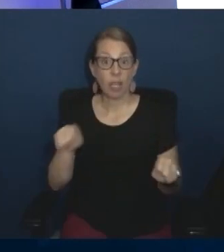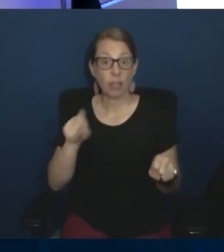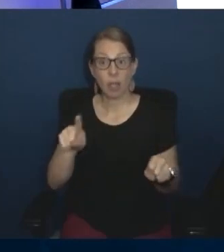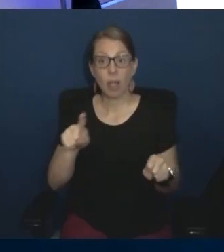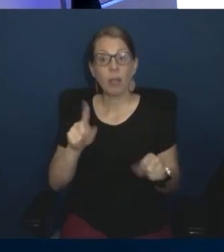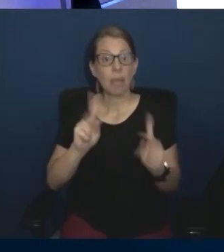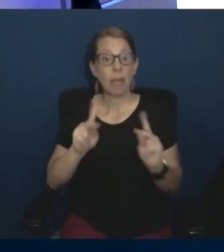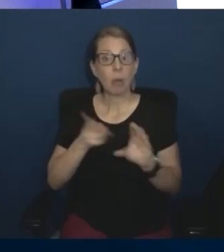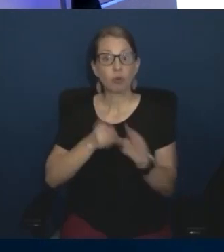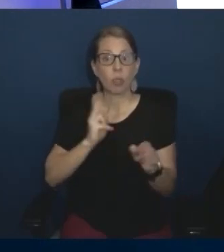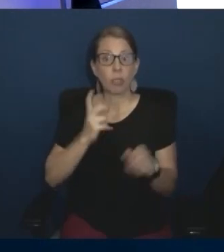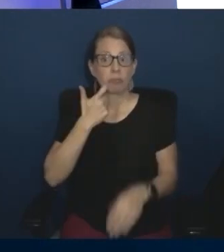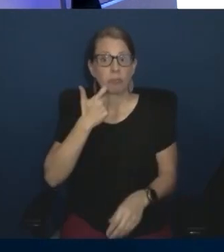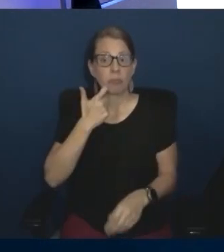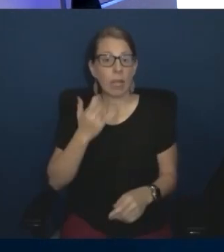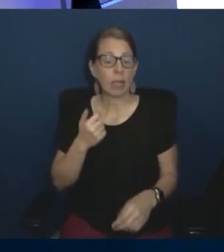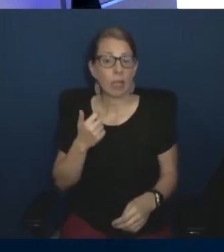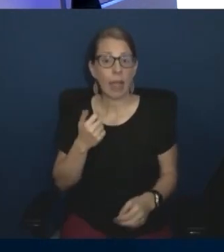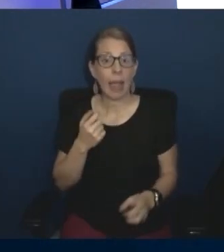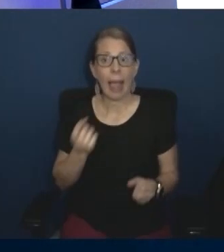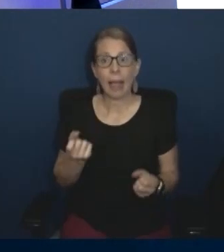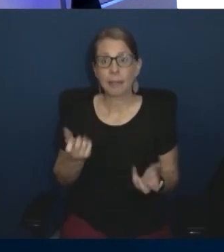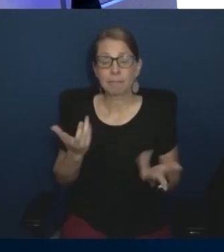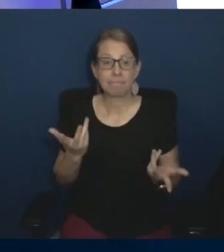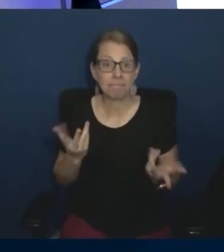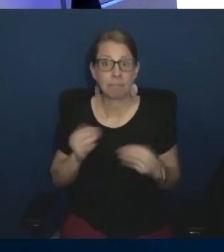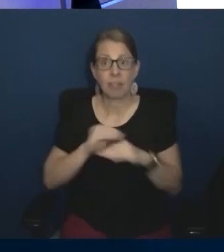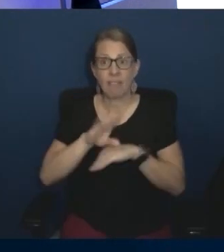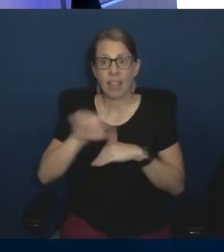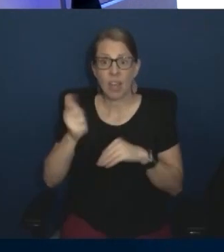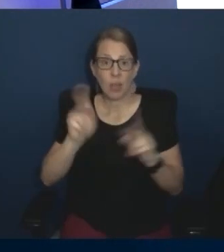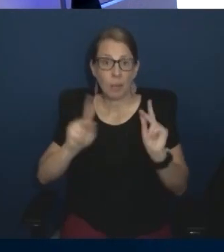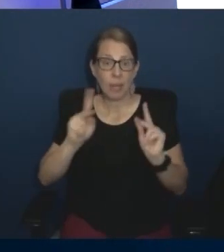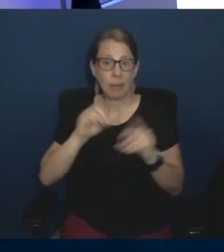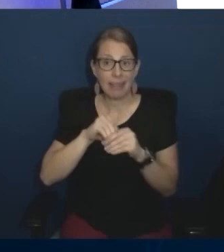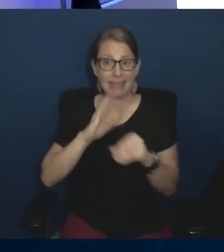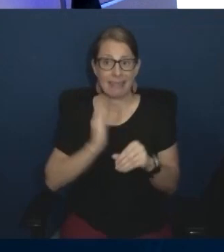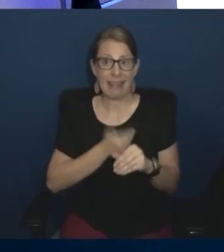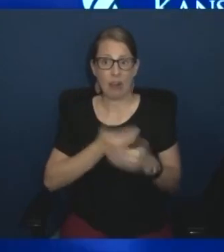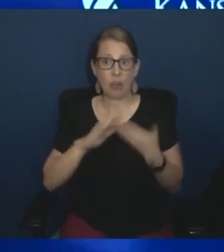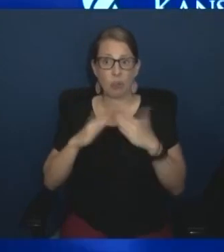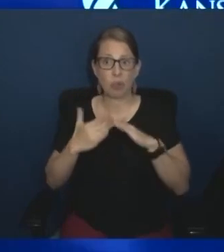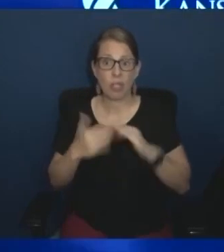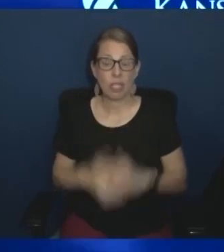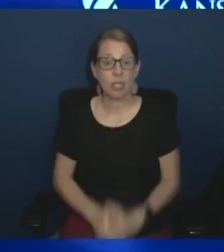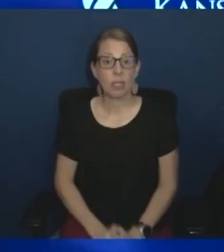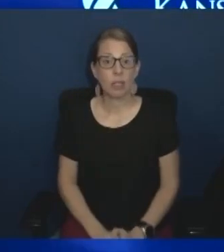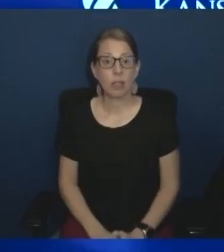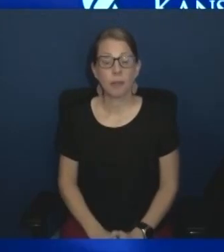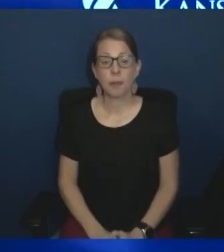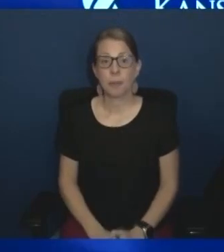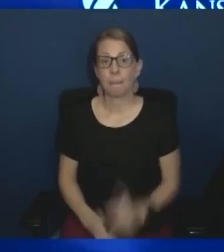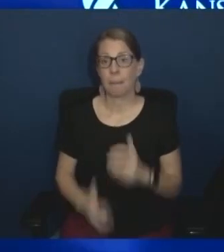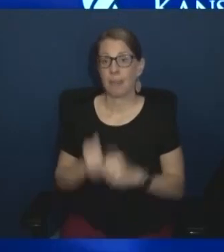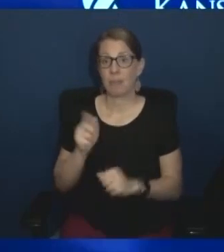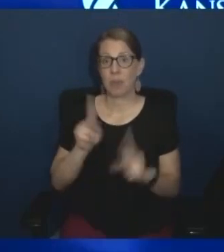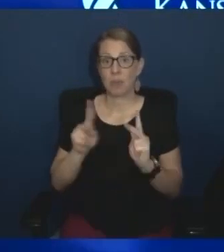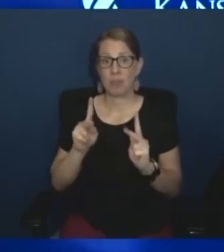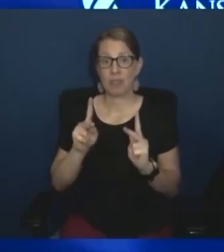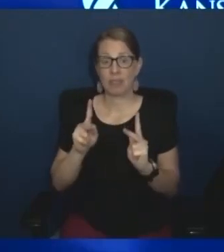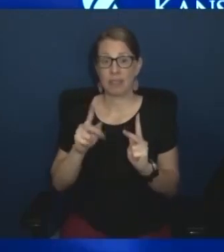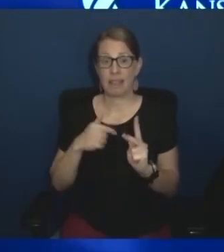and how might that affect other people in our community? I mean, most of the people that I work